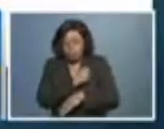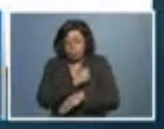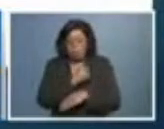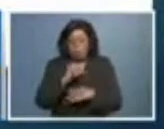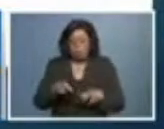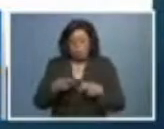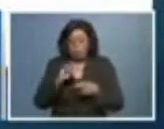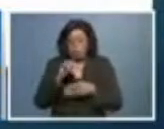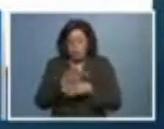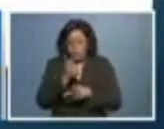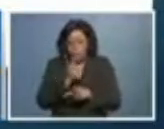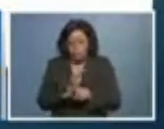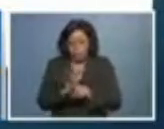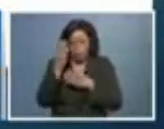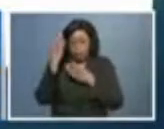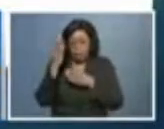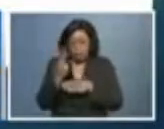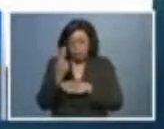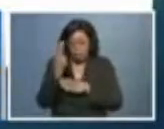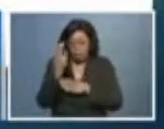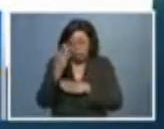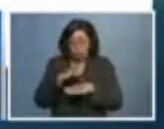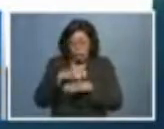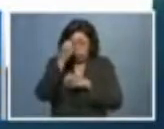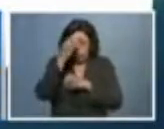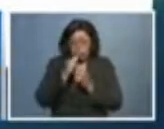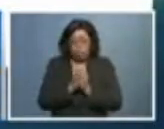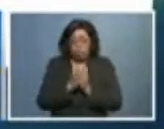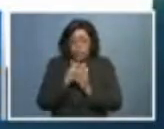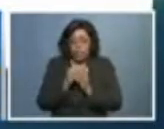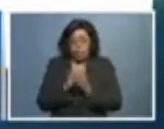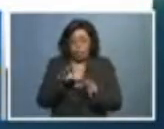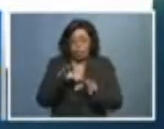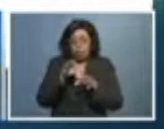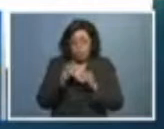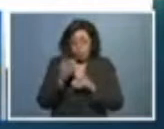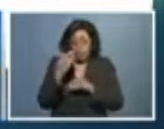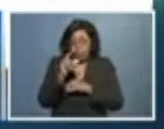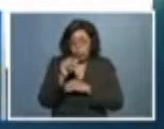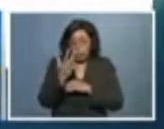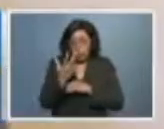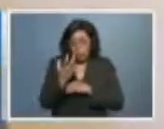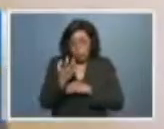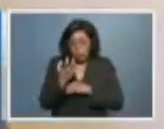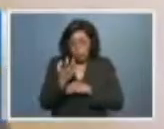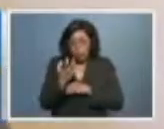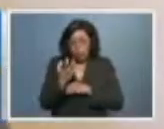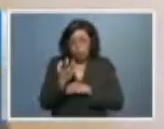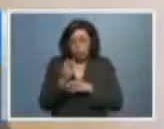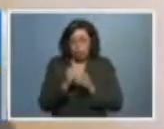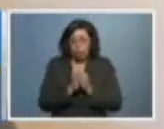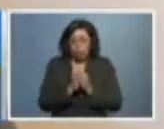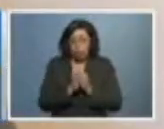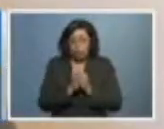tasked with keeping the Bahamas updated. It was adopted in October 2013, but it wasn't put into force